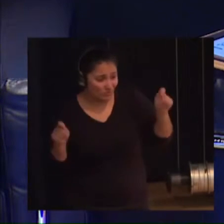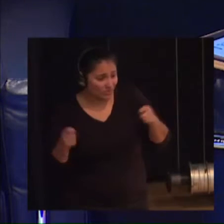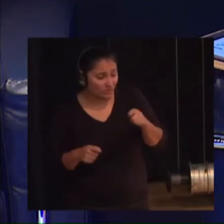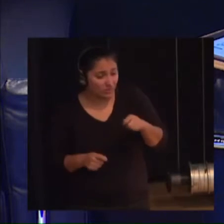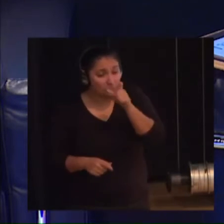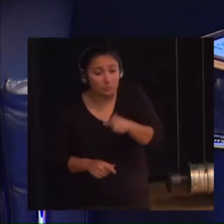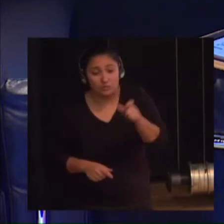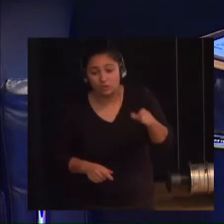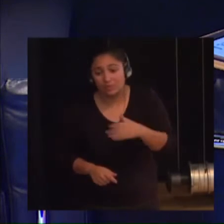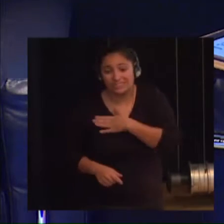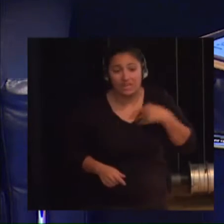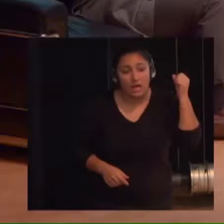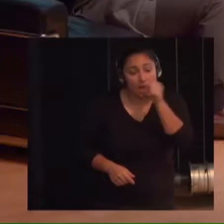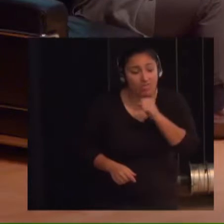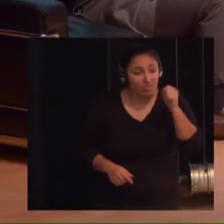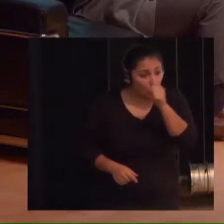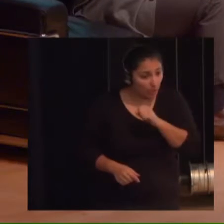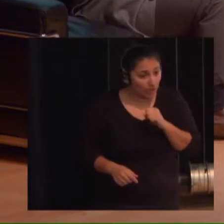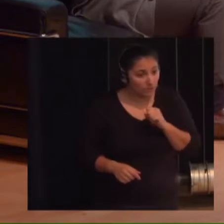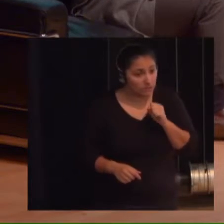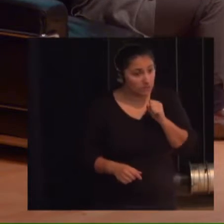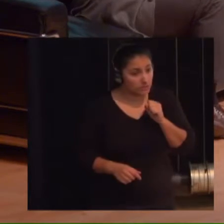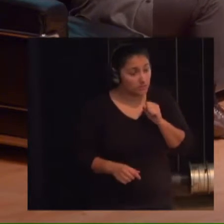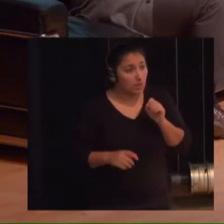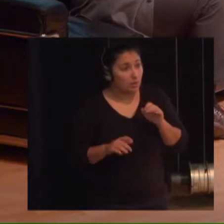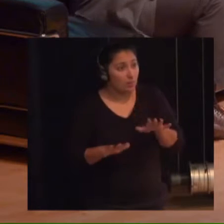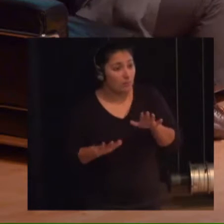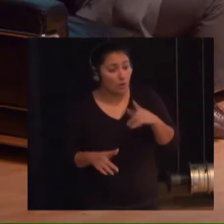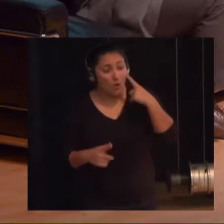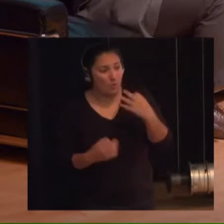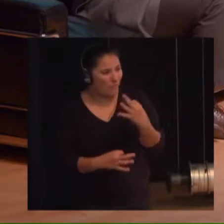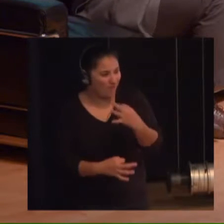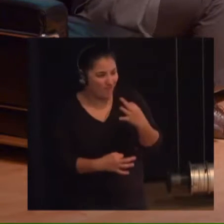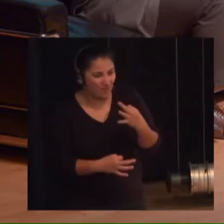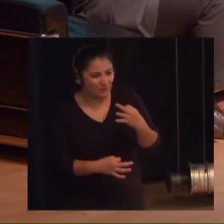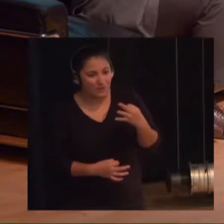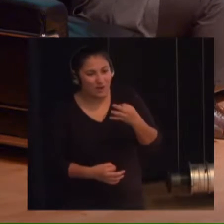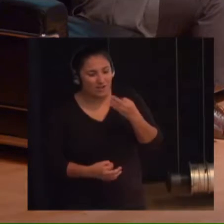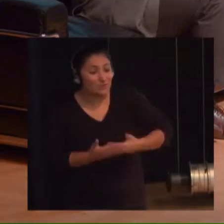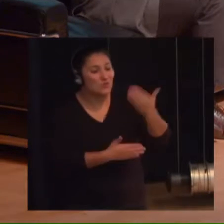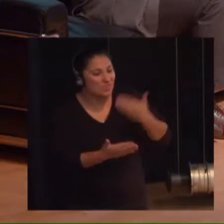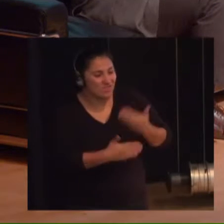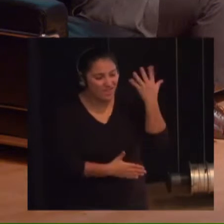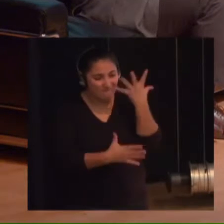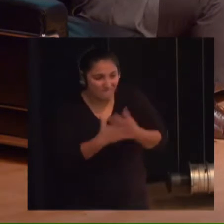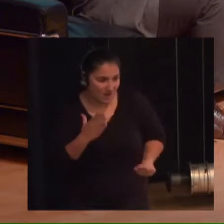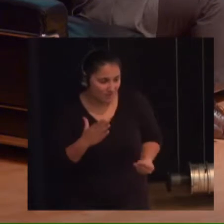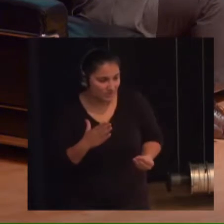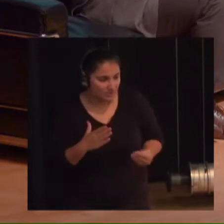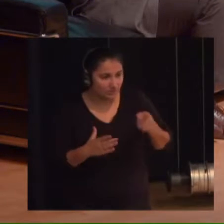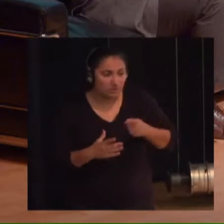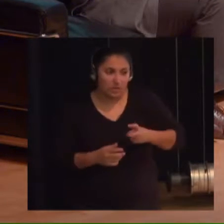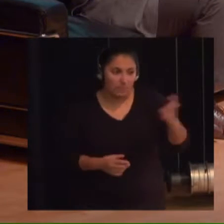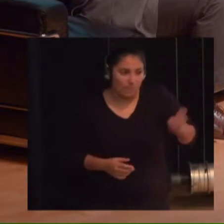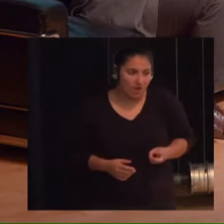industry. But the danger is the false news we've had. I mean, that comes from another platform. So you do need a respected